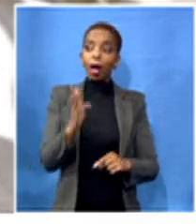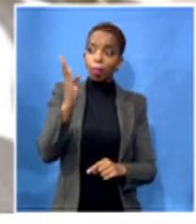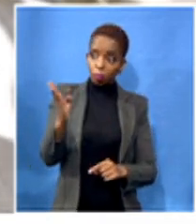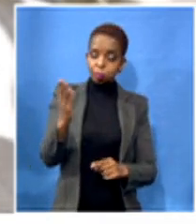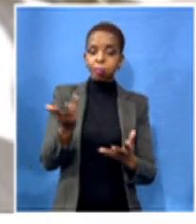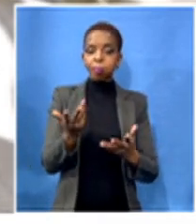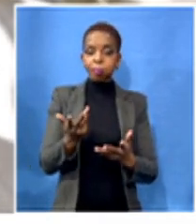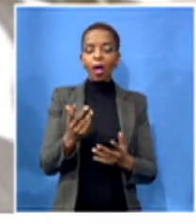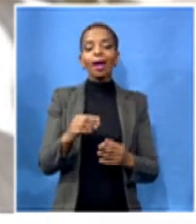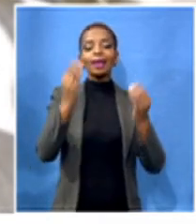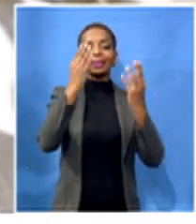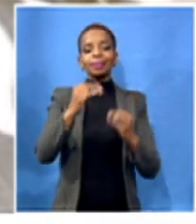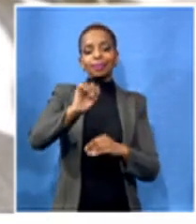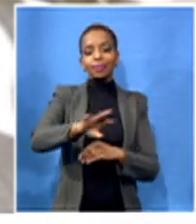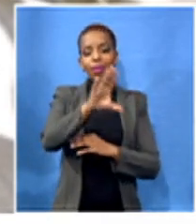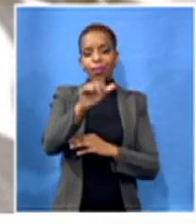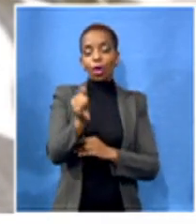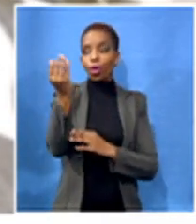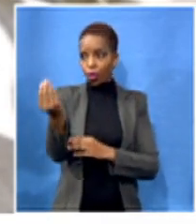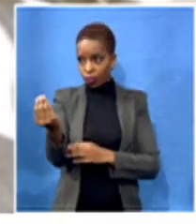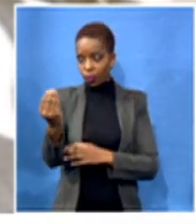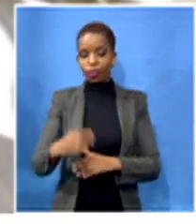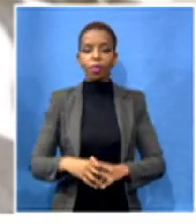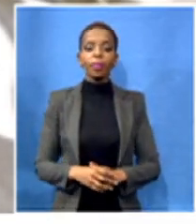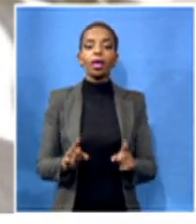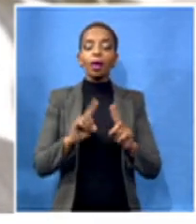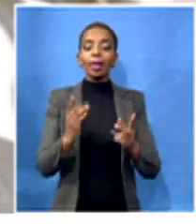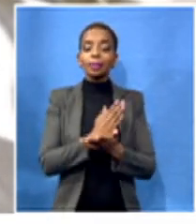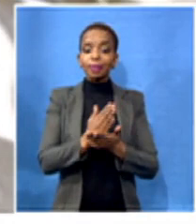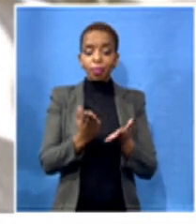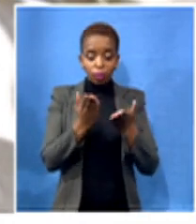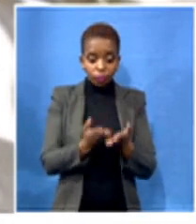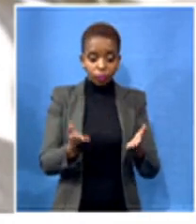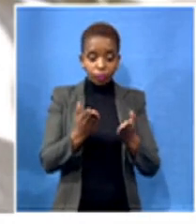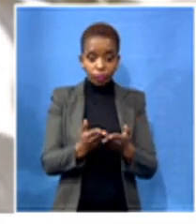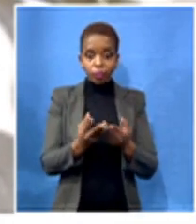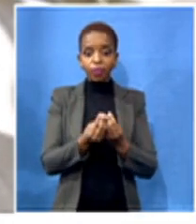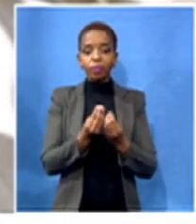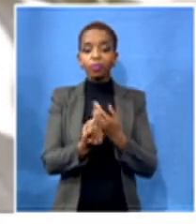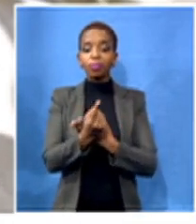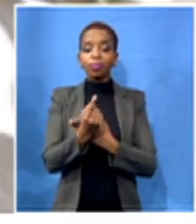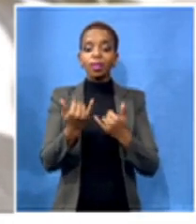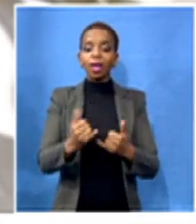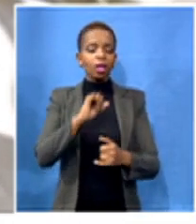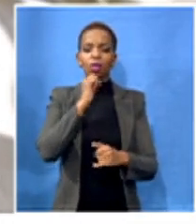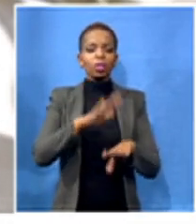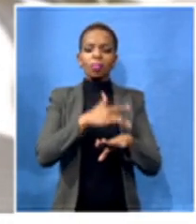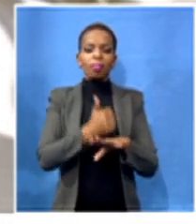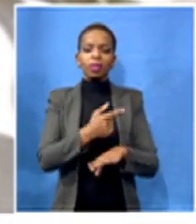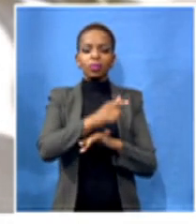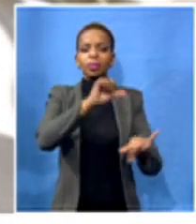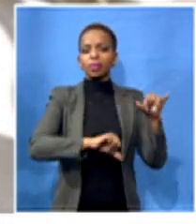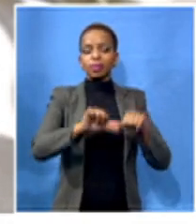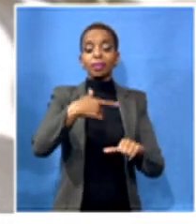the COVID-19 campaign, that were definitely not based on hard data, not based on science. And they refused, I think